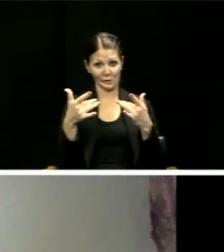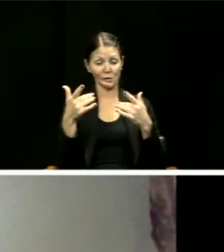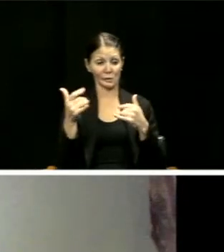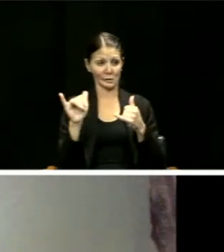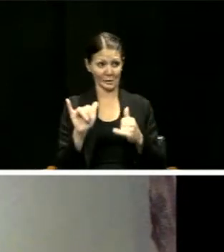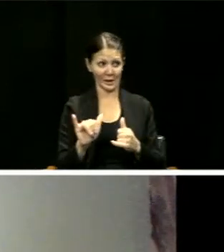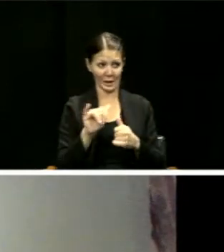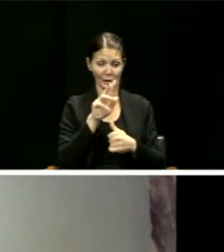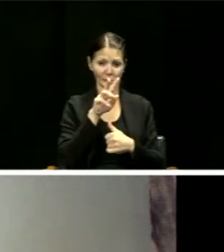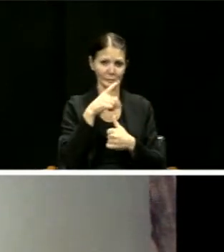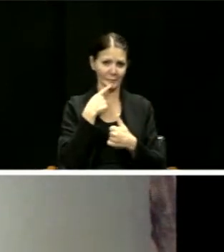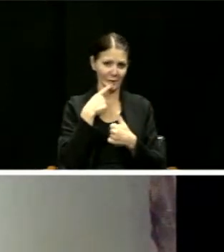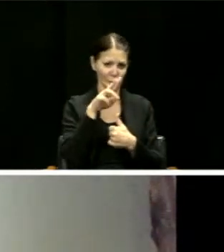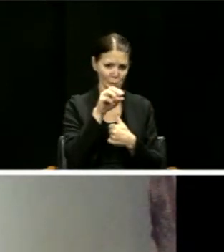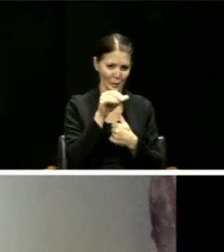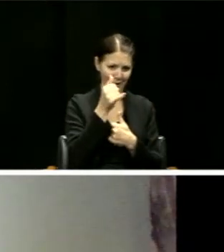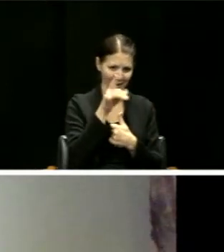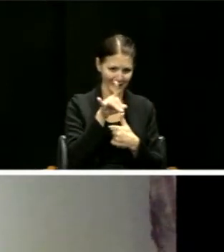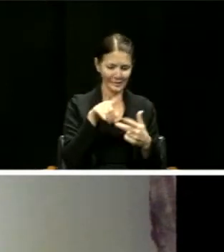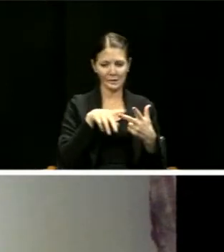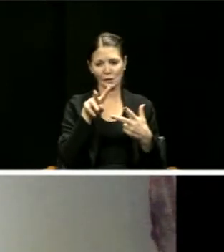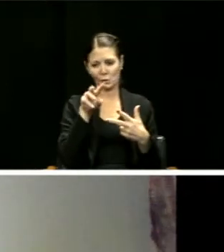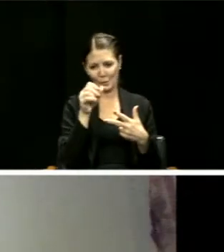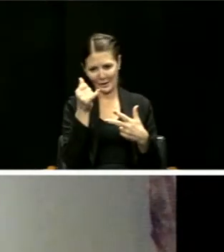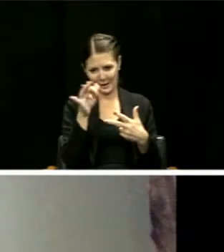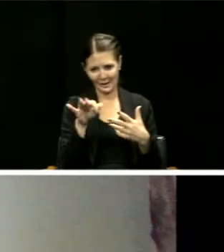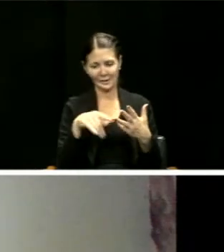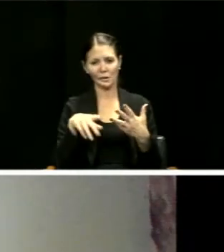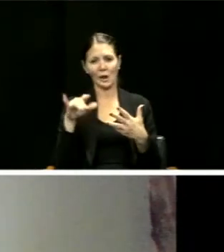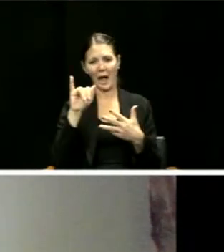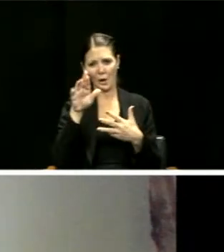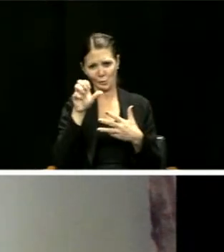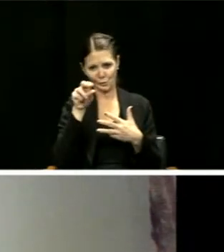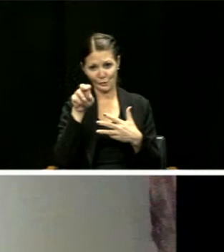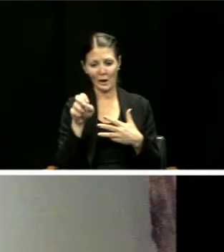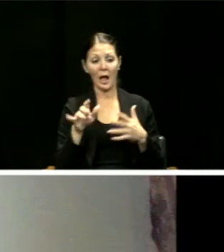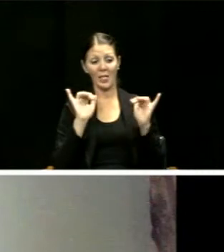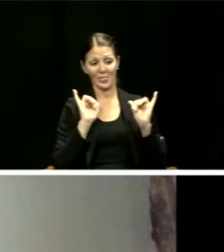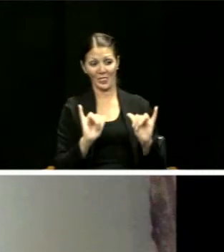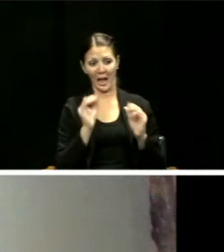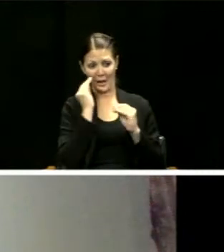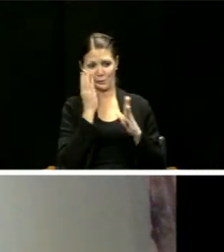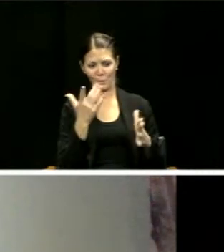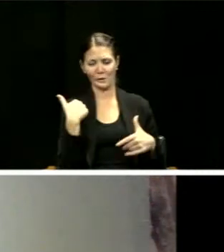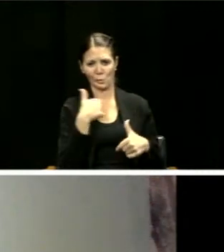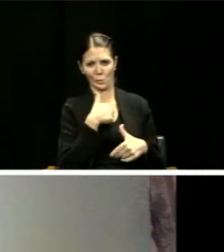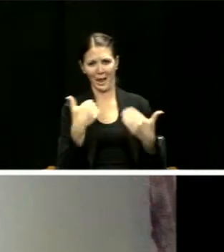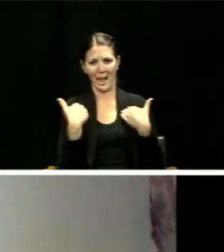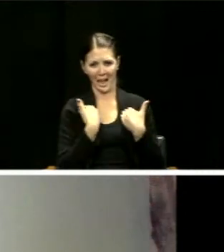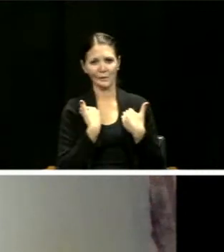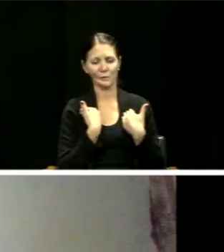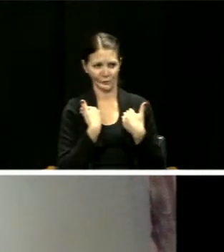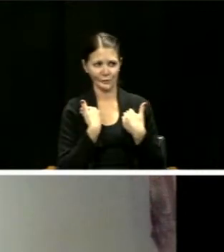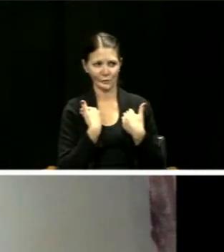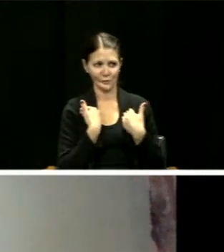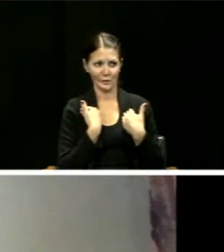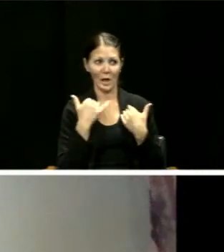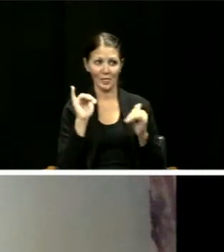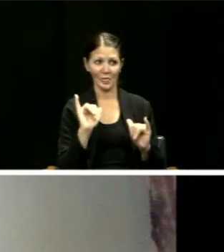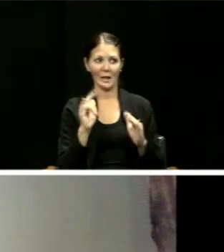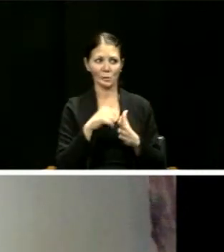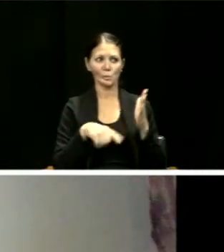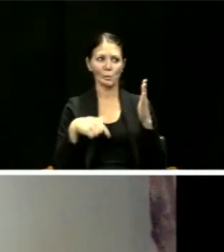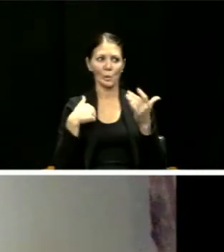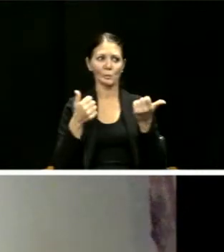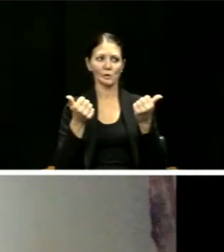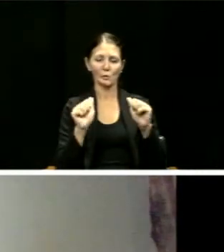in 2018, and then the 2019 storm, then that's the information that we had. And that's what we were trying to